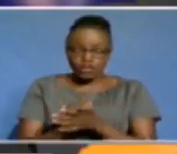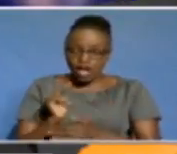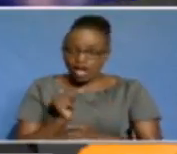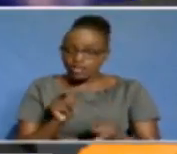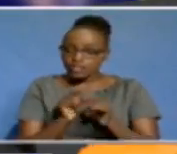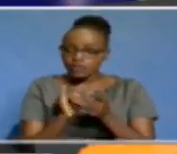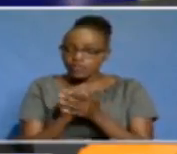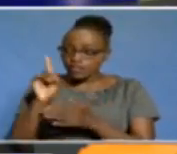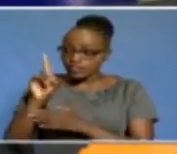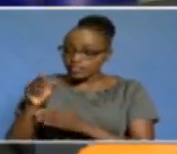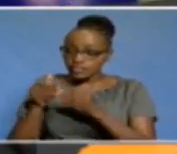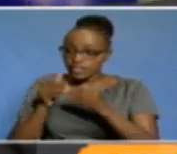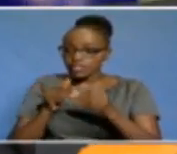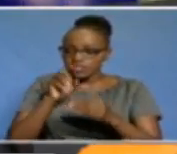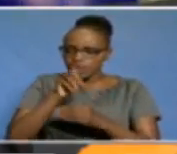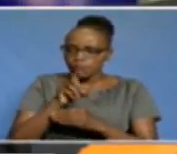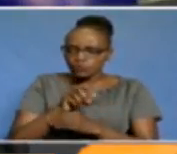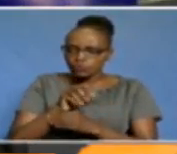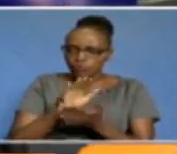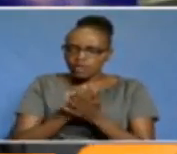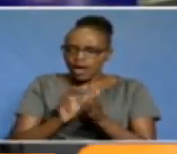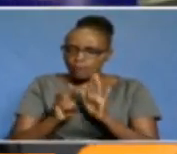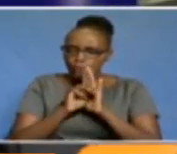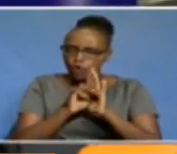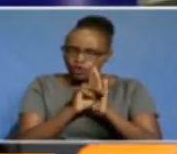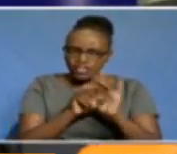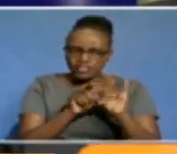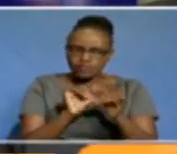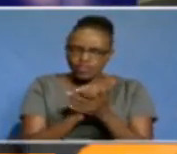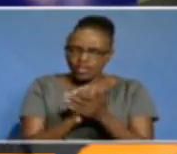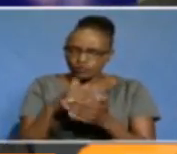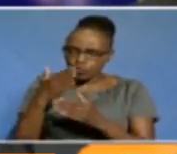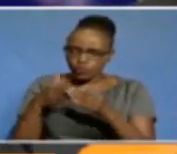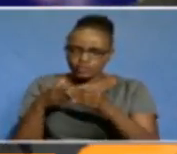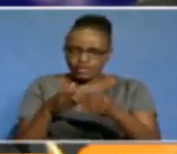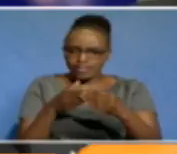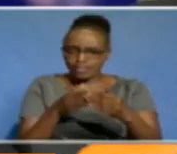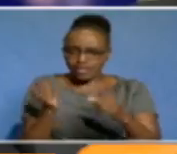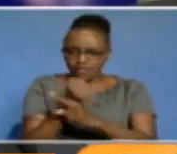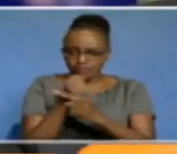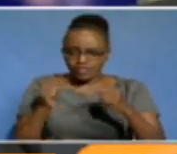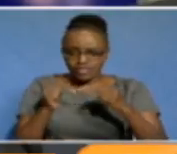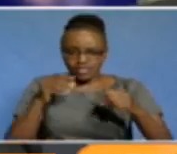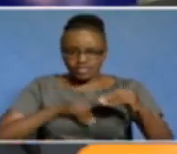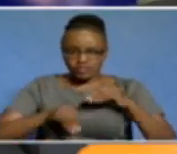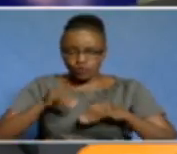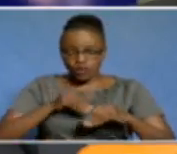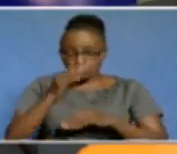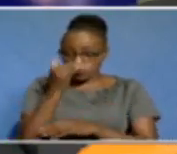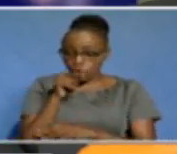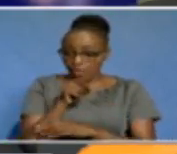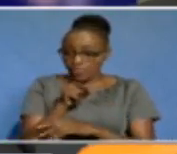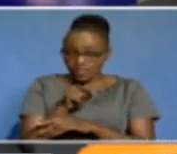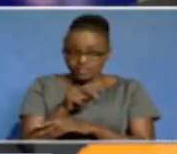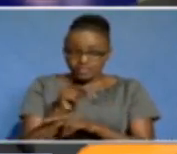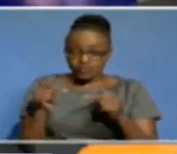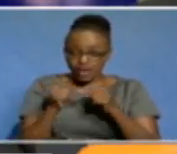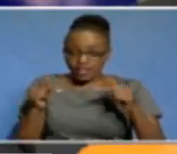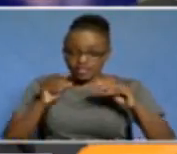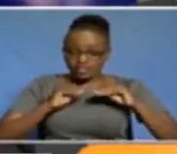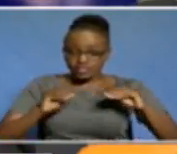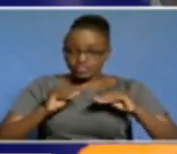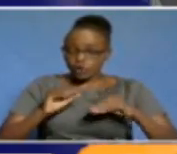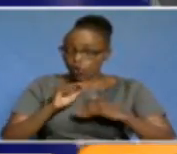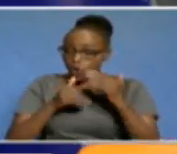religious leaders, we are supposed to be role models. We are supposed to be in the forefront in fighting corruption, because it is against the teaching of all